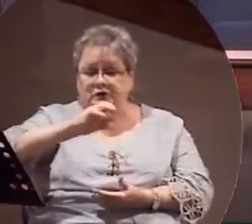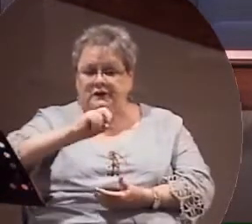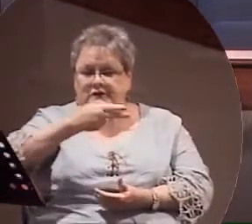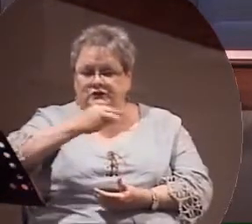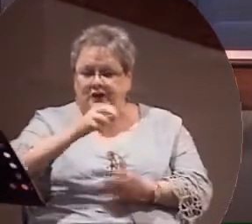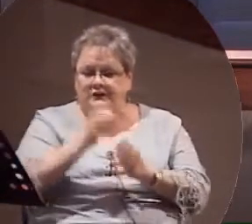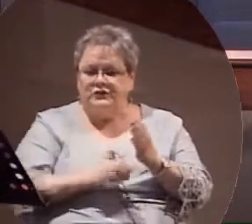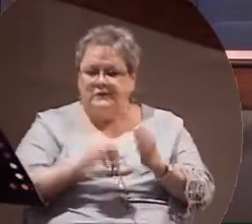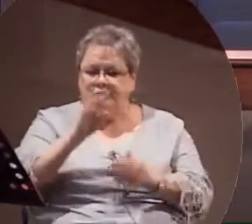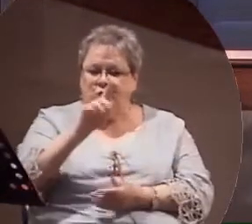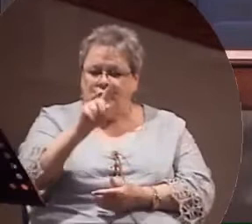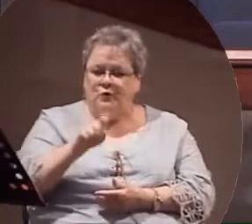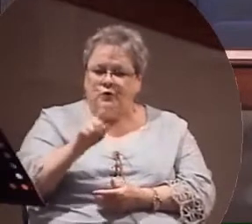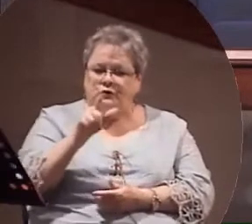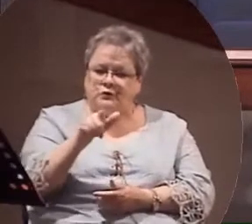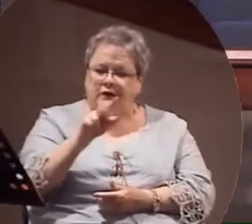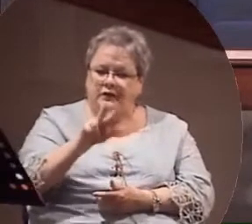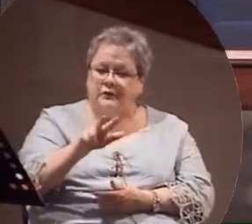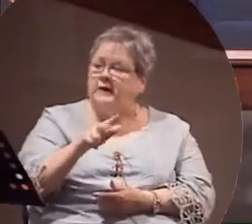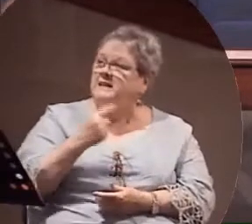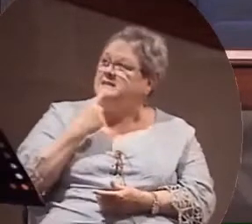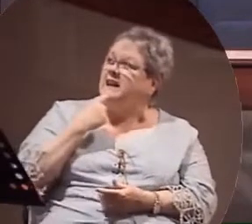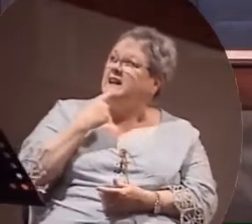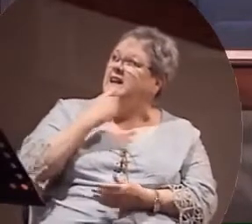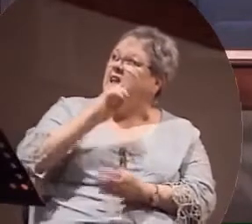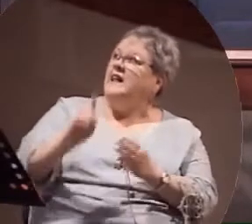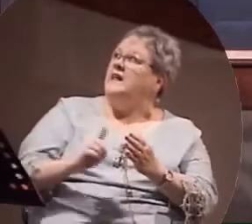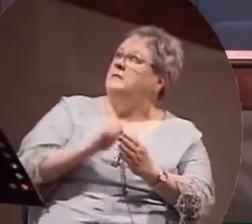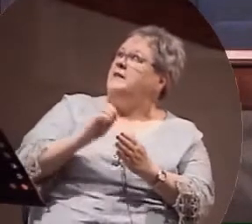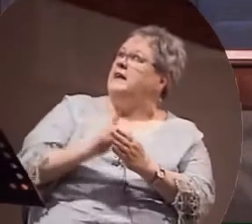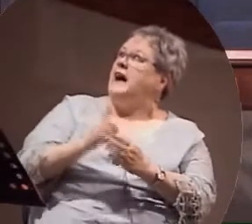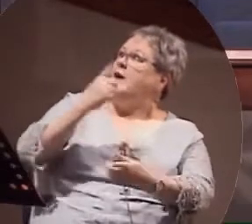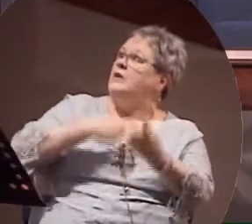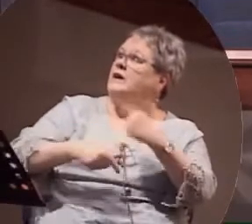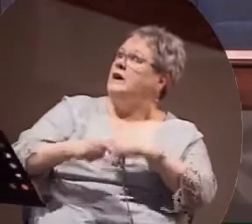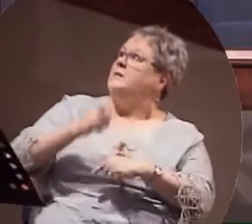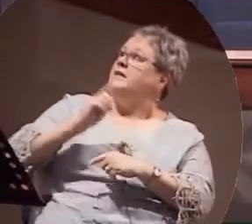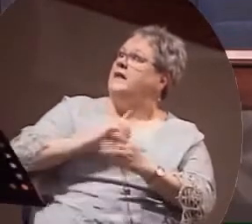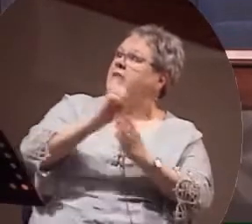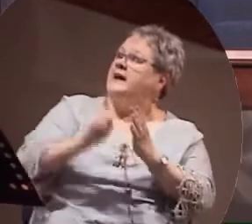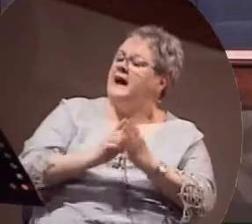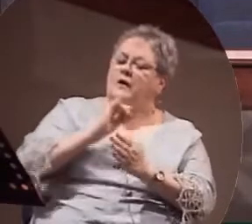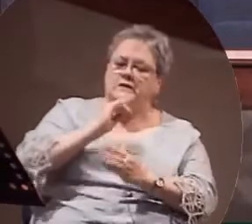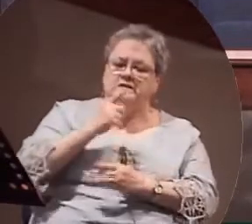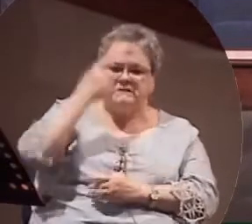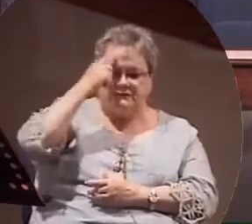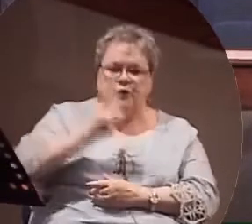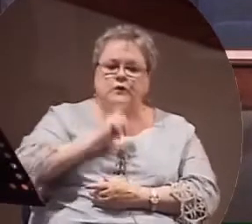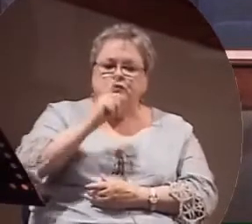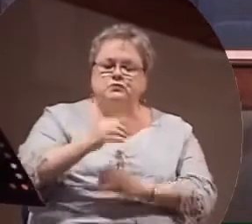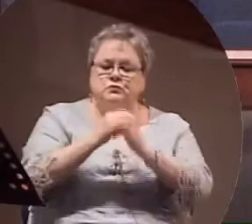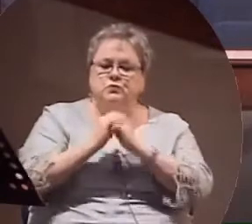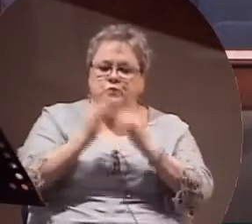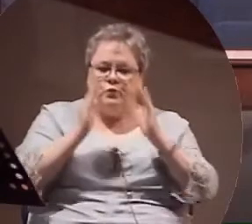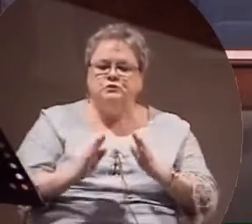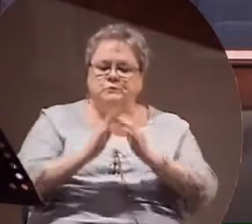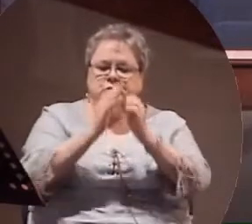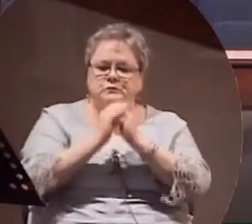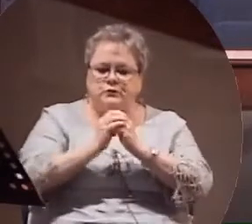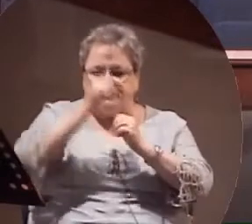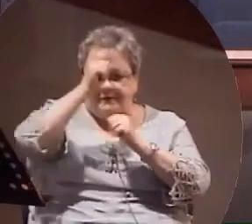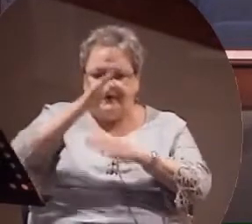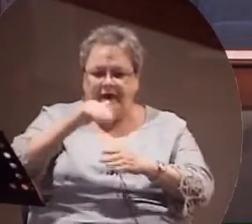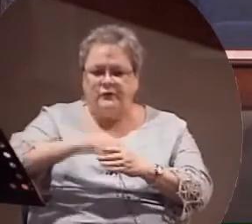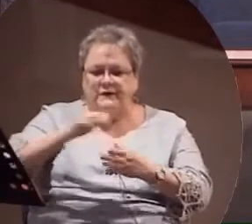verse 23, where the Bible said, "The hour cometh and now is when the true worshipers shall worship the Father in spirit and in truth, for the